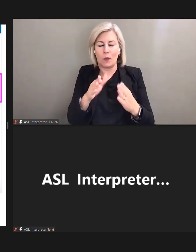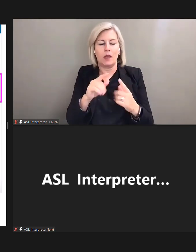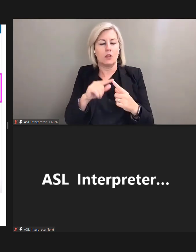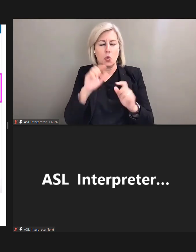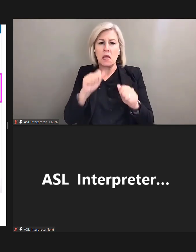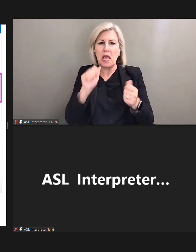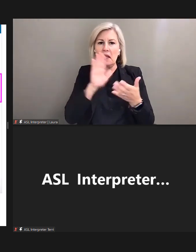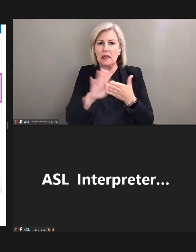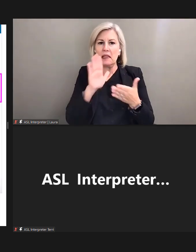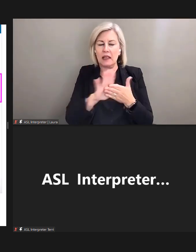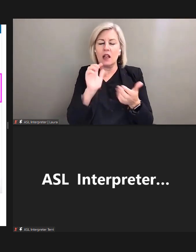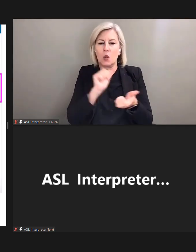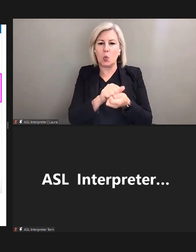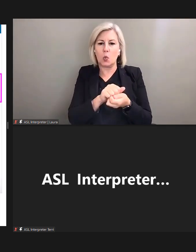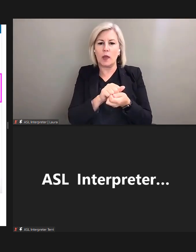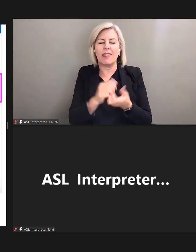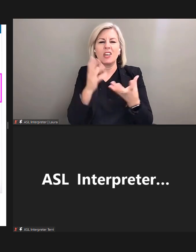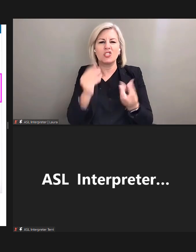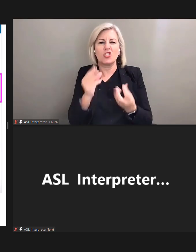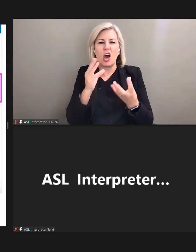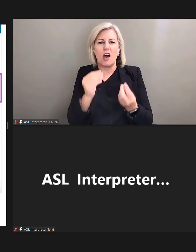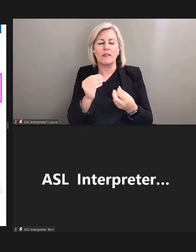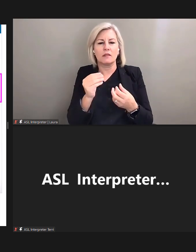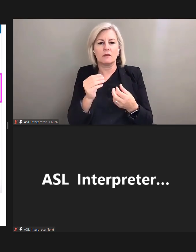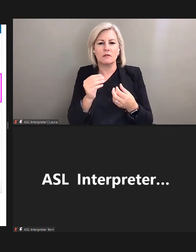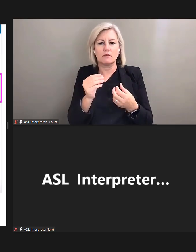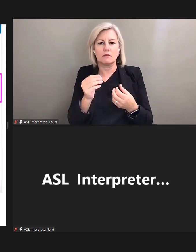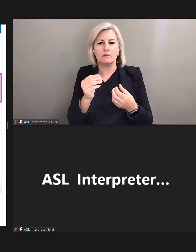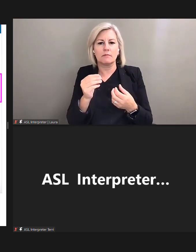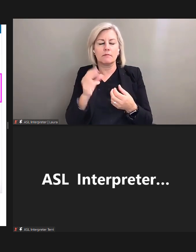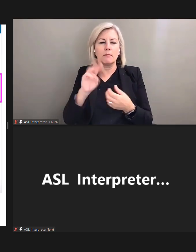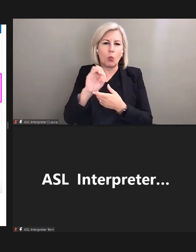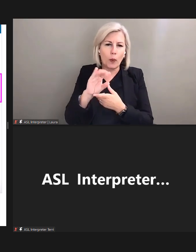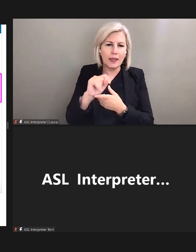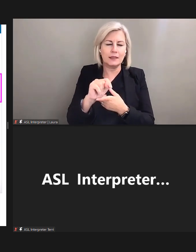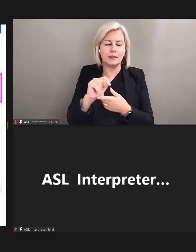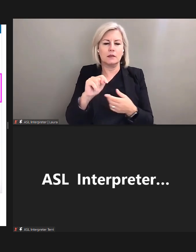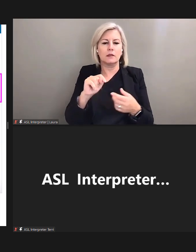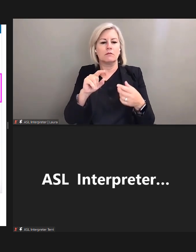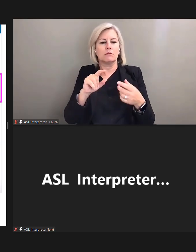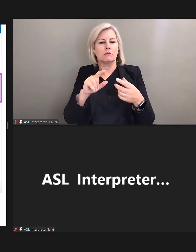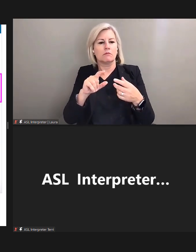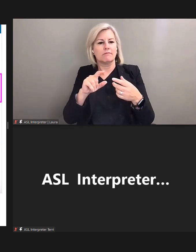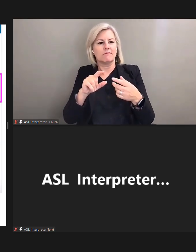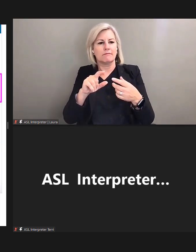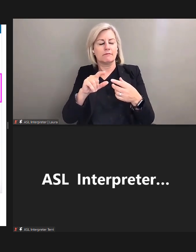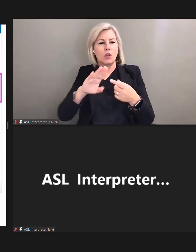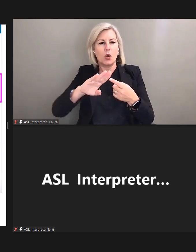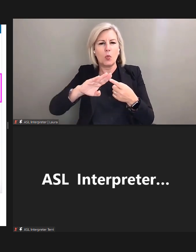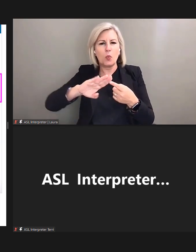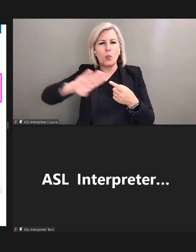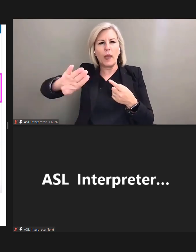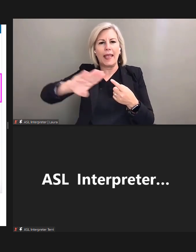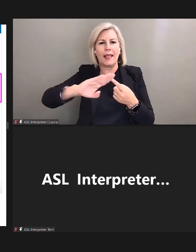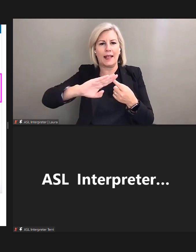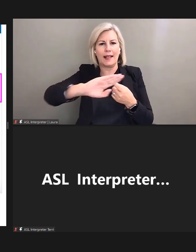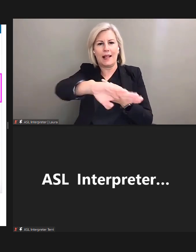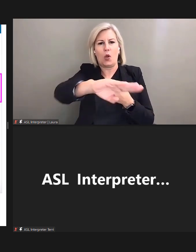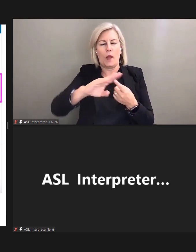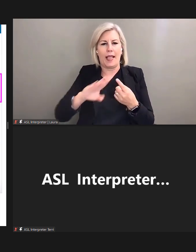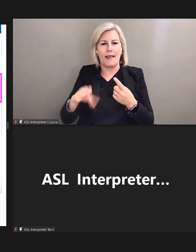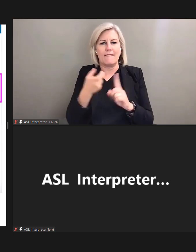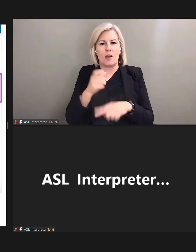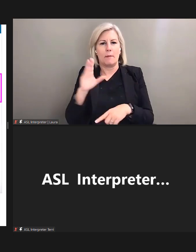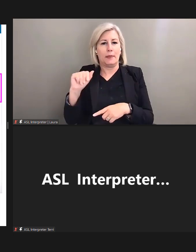clean that probe with a soft, moist cloth, always wiping away from the probe, the base of the probe